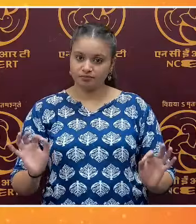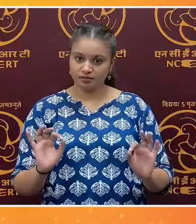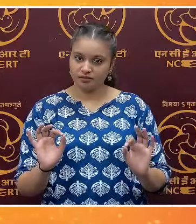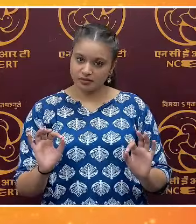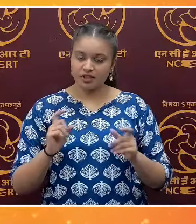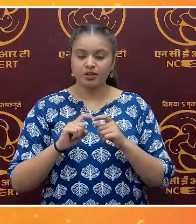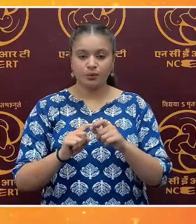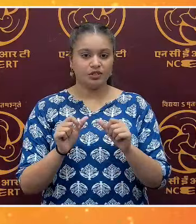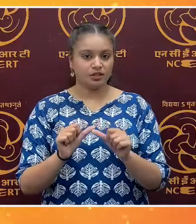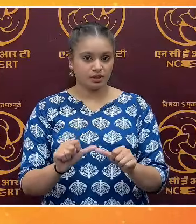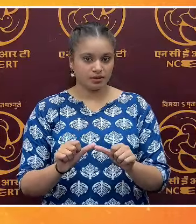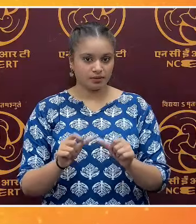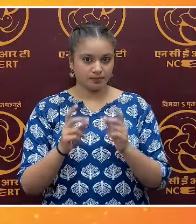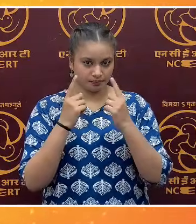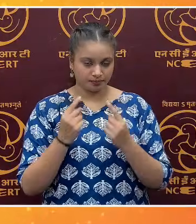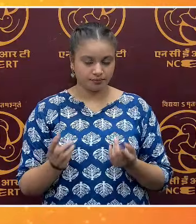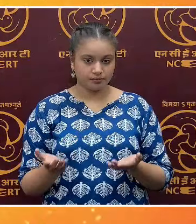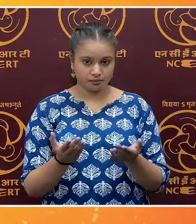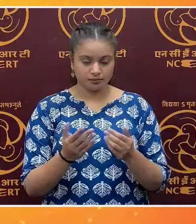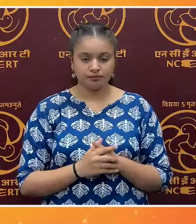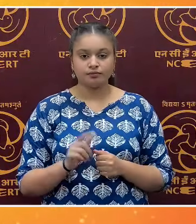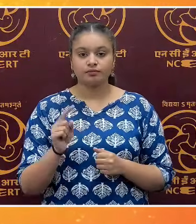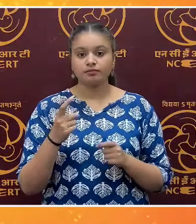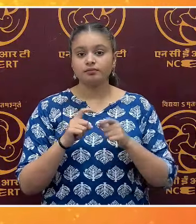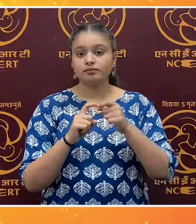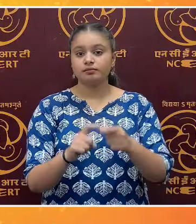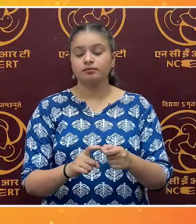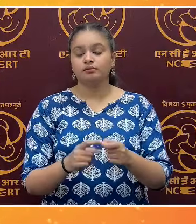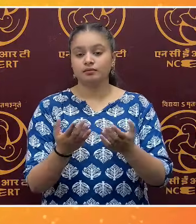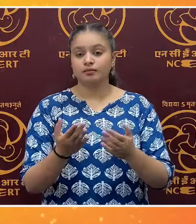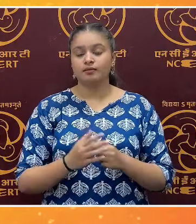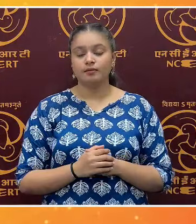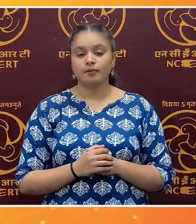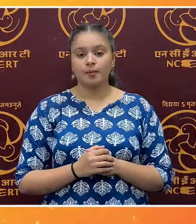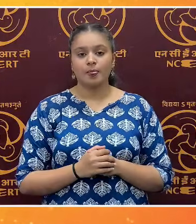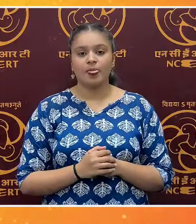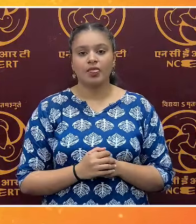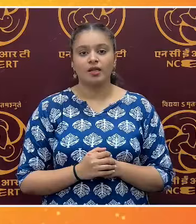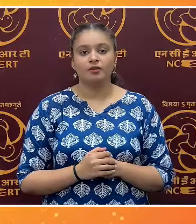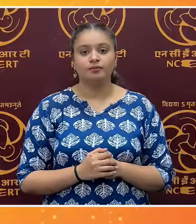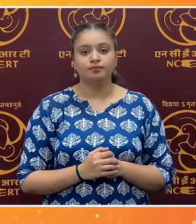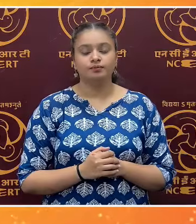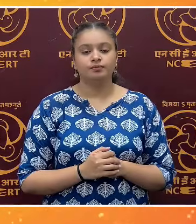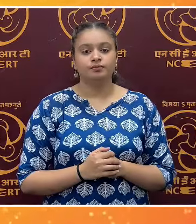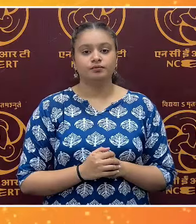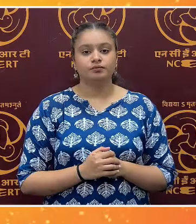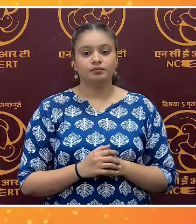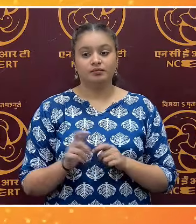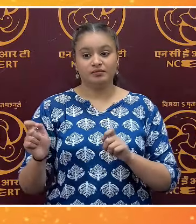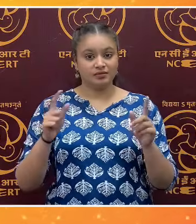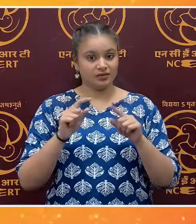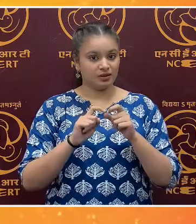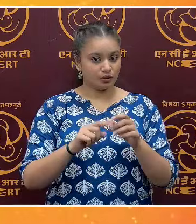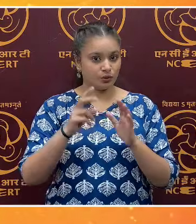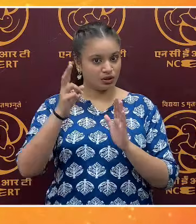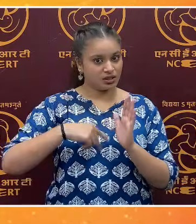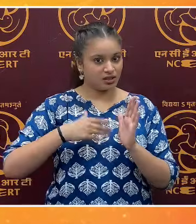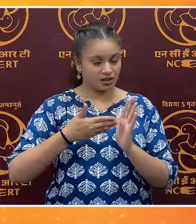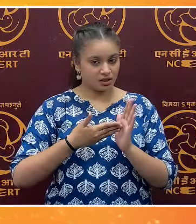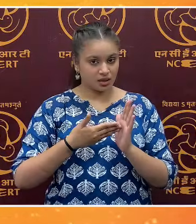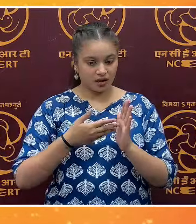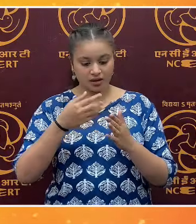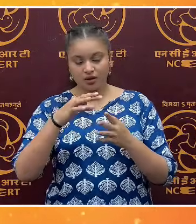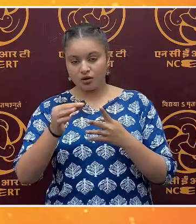simulations assessment part. Yes. So this is the first question, what is the primary safety risk of plugging multiple high power